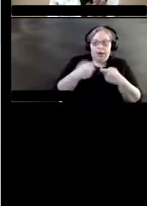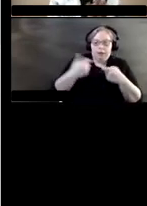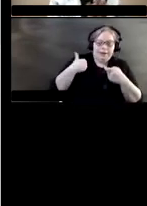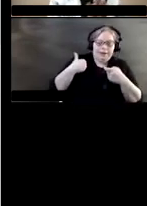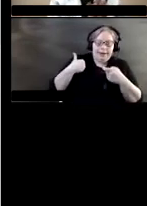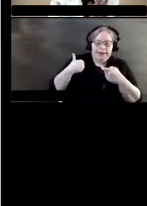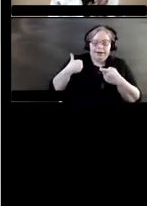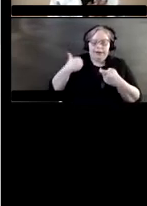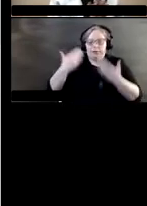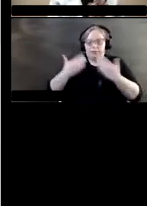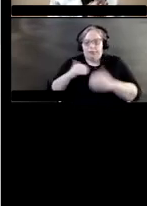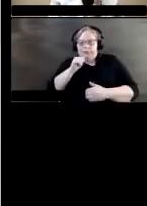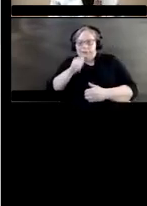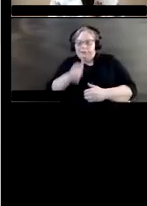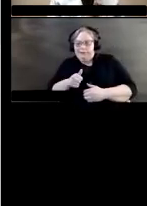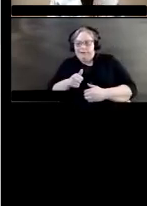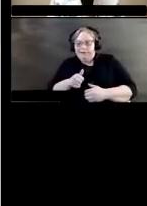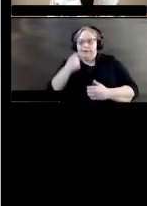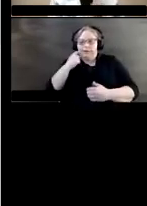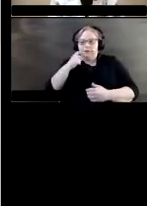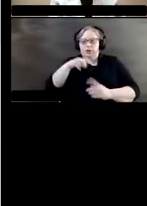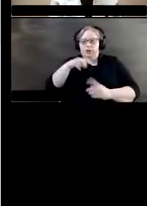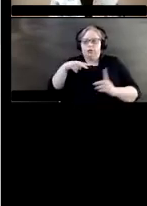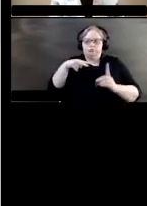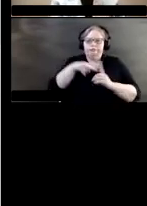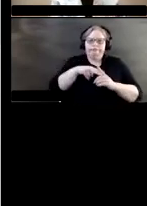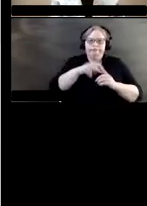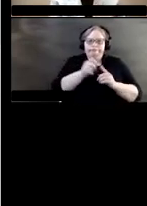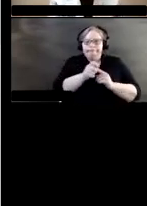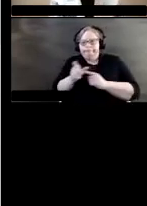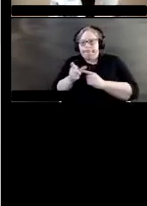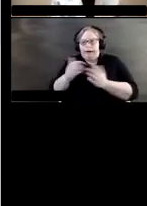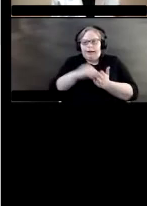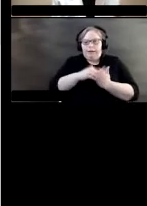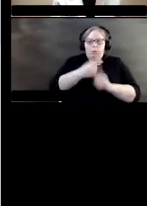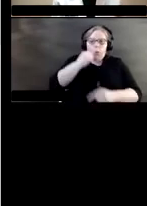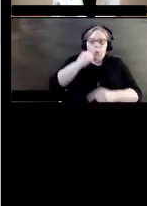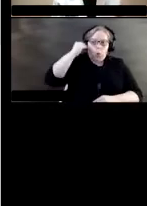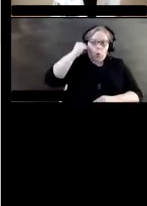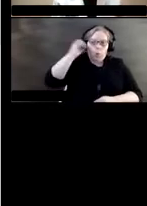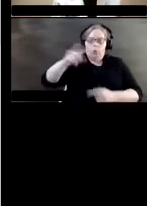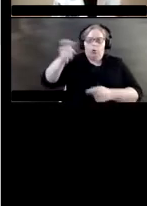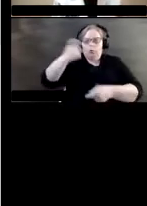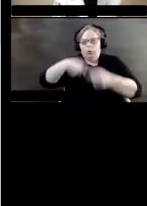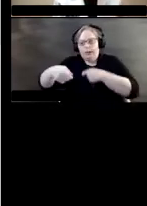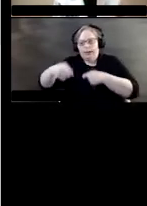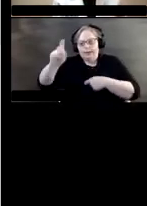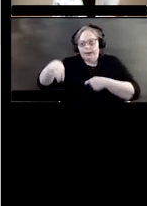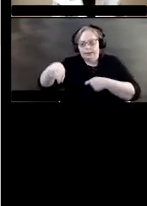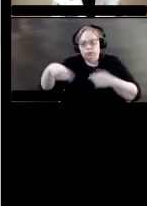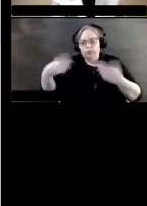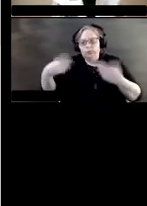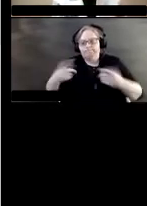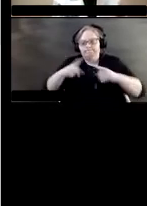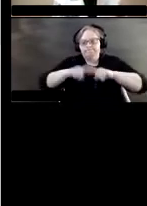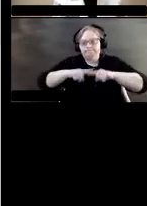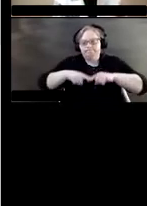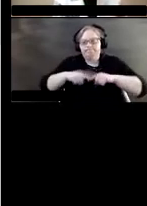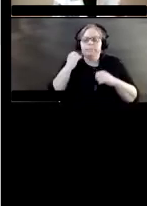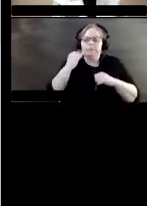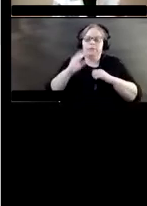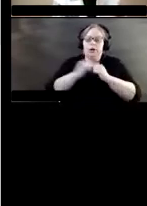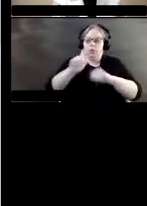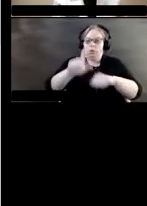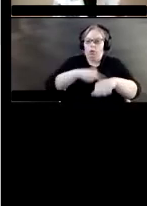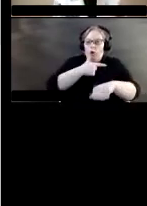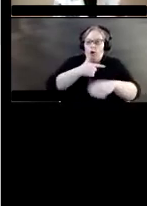at home on a regular basis, or it's something that needs replaced. So, but as far as like how long the